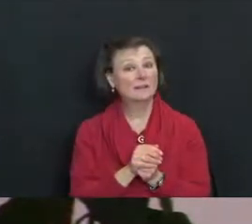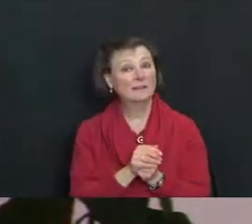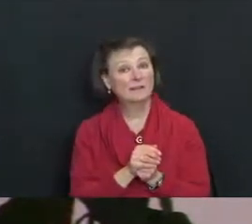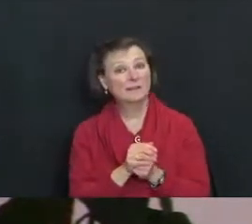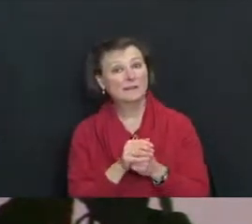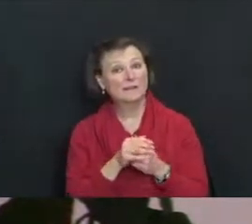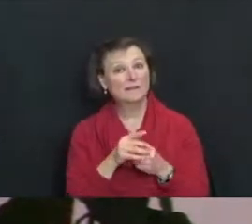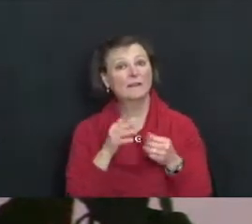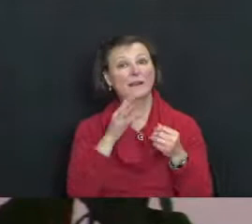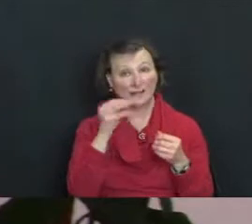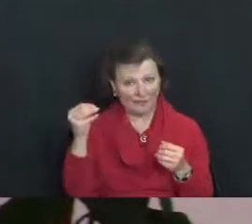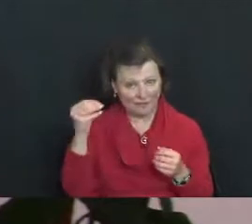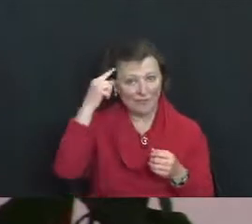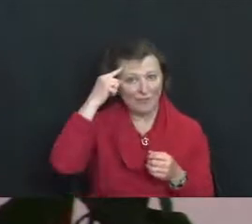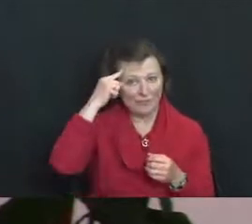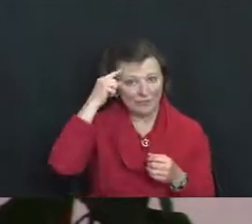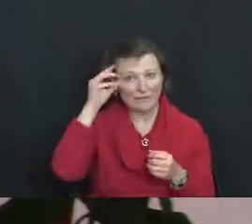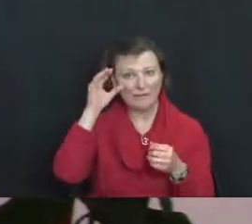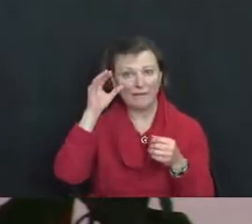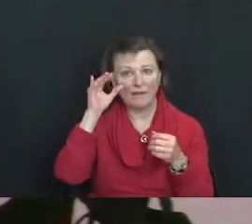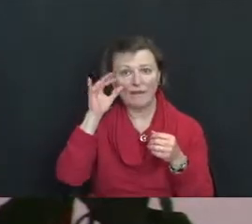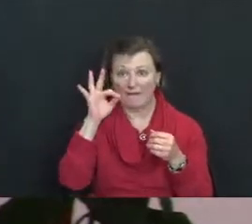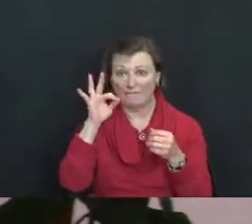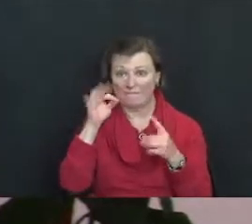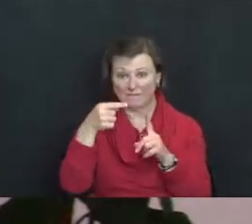Think of this.